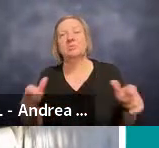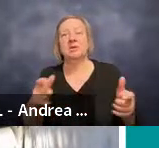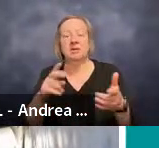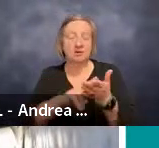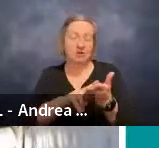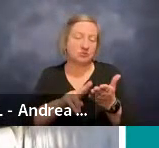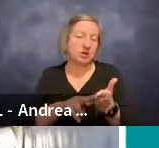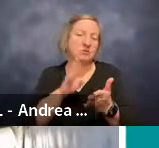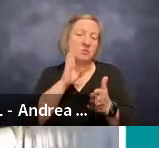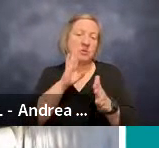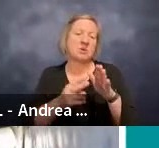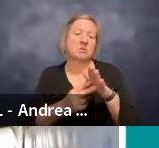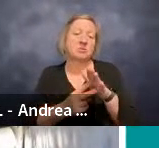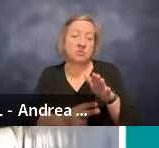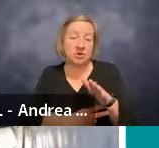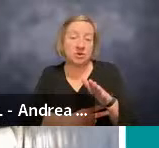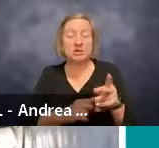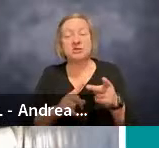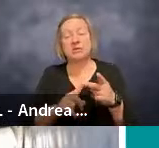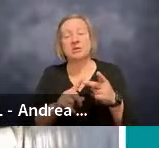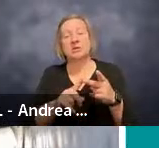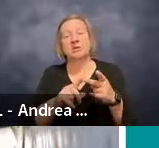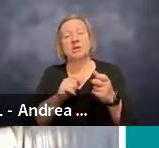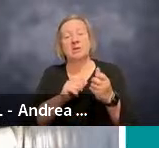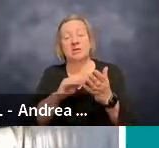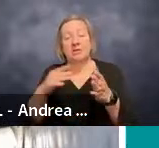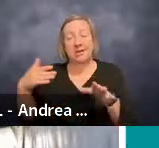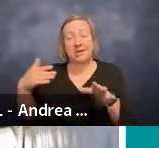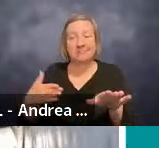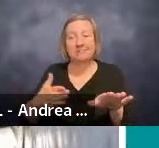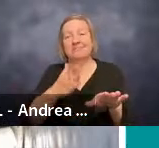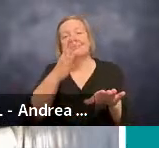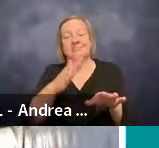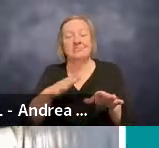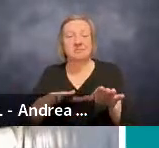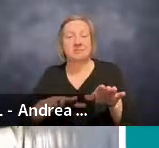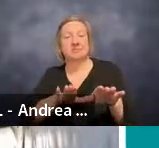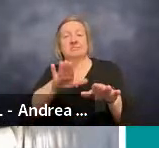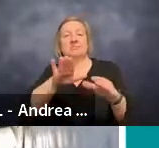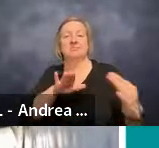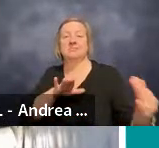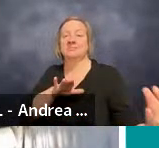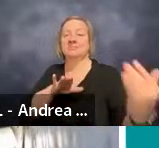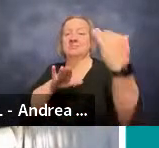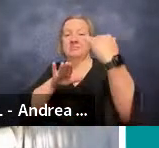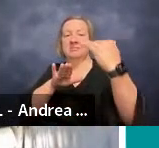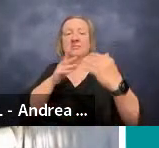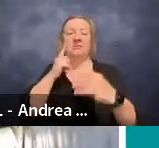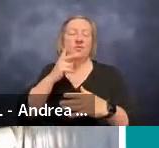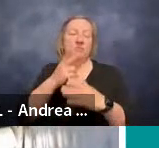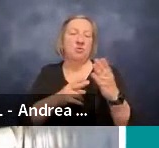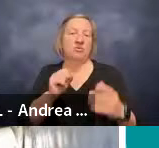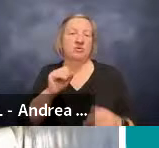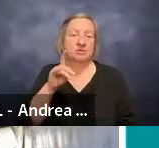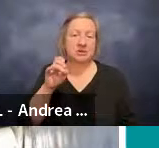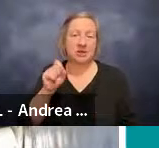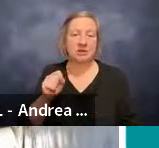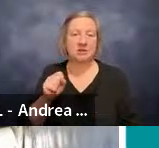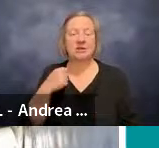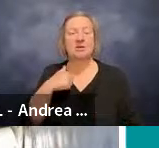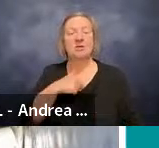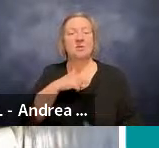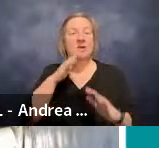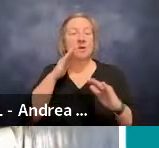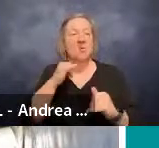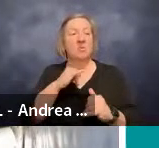be the bridge and the approach work on each side of the bridge. And we are hoping by the end of this year